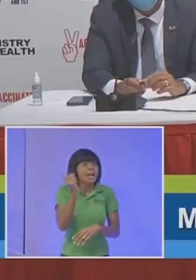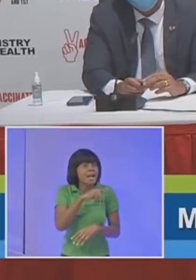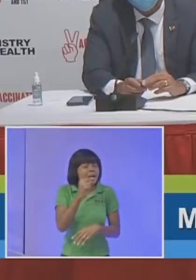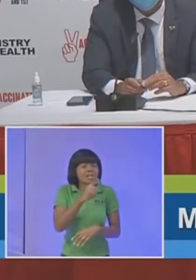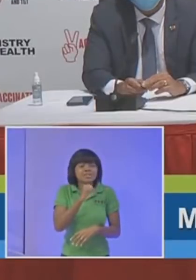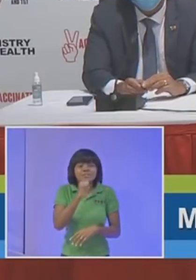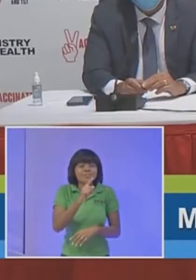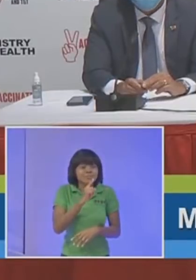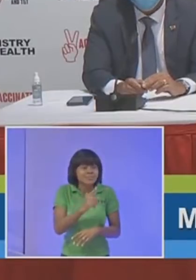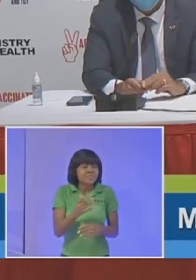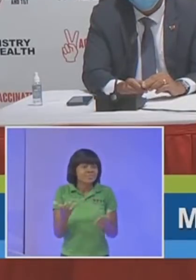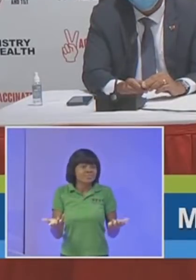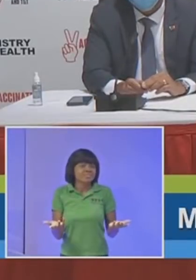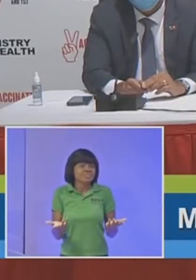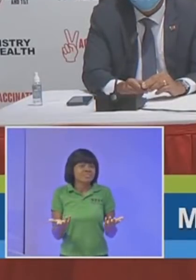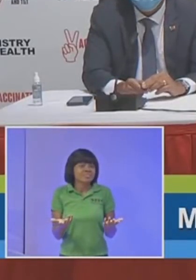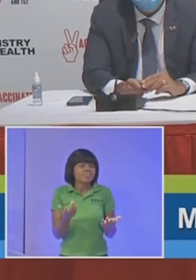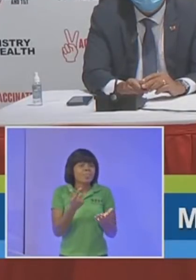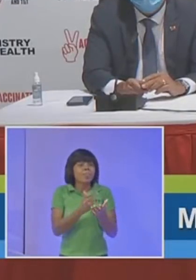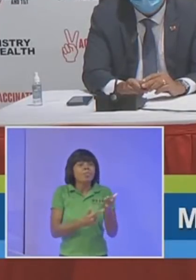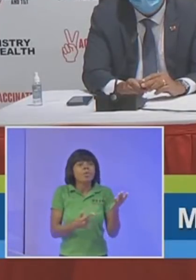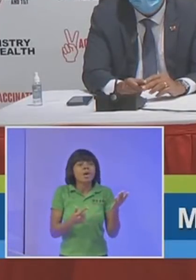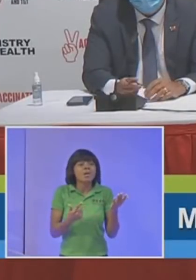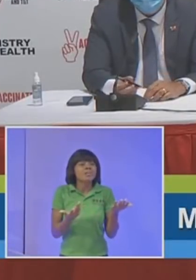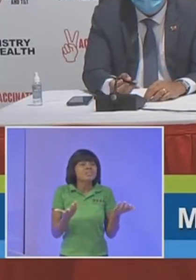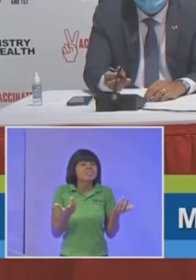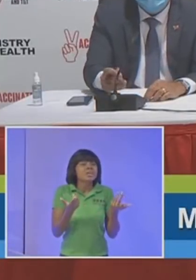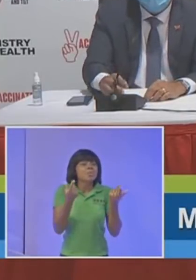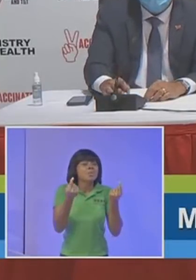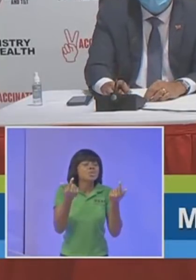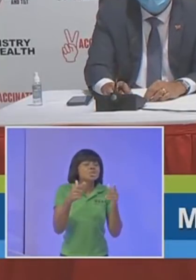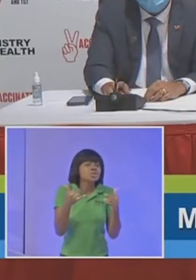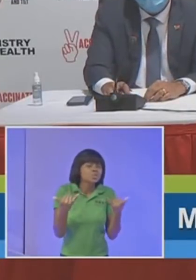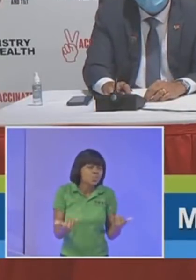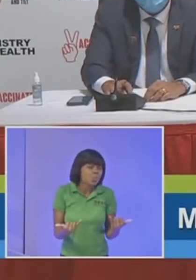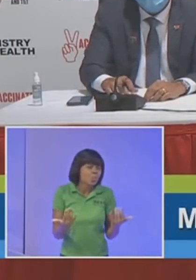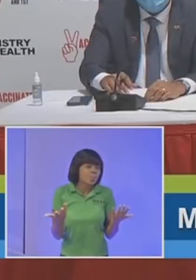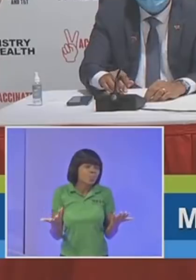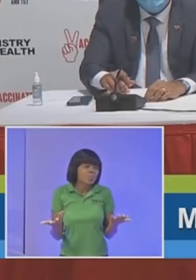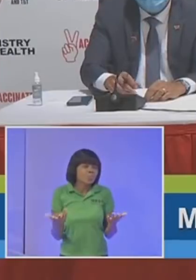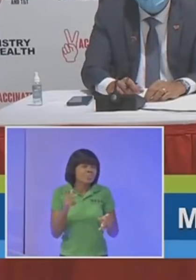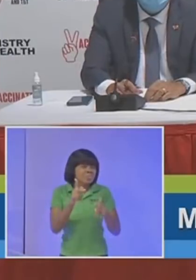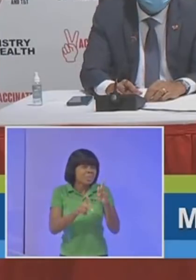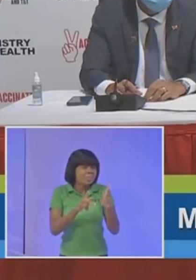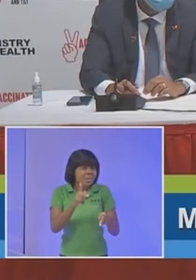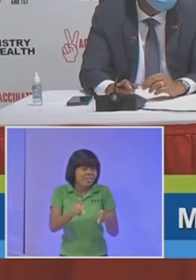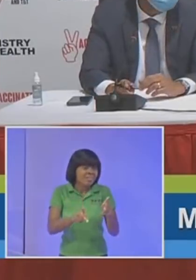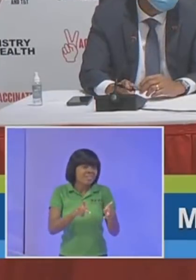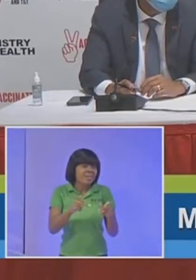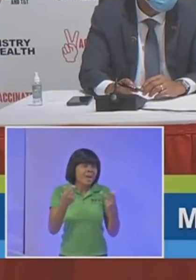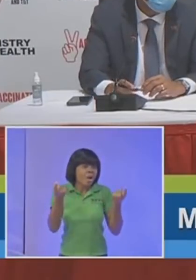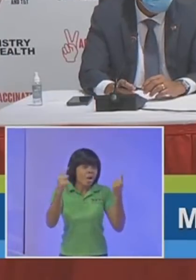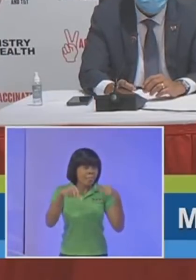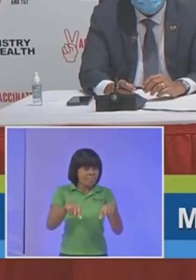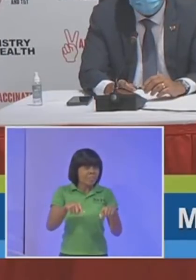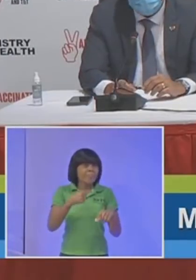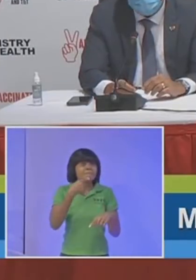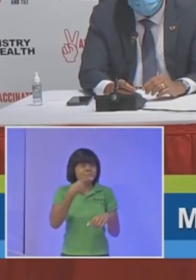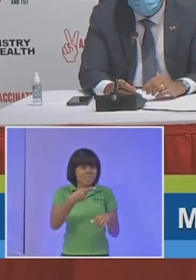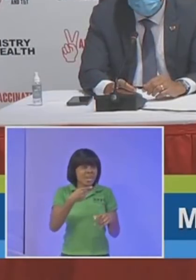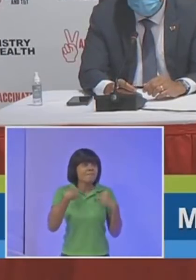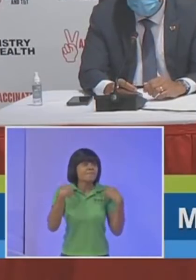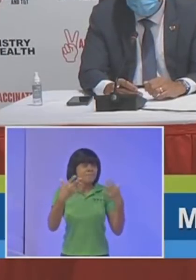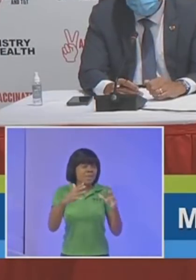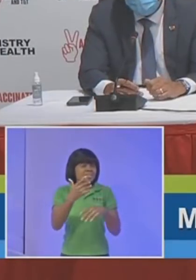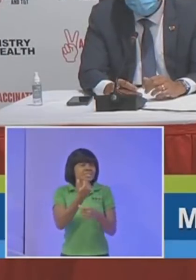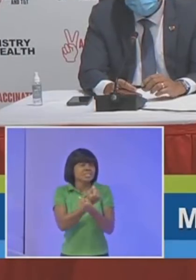alleged reports, and what has the communication been from the Ministry of NatSec on that? Yeah, Thanks so much. Yeah, so I will